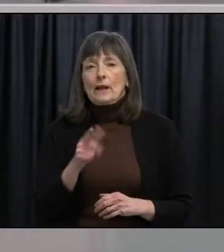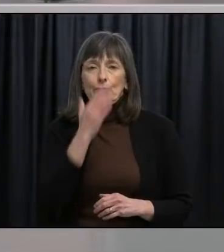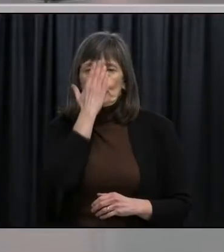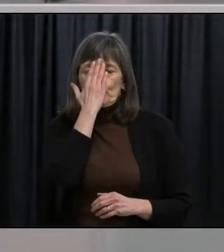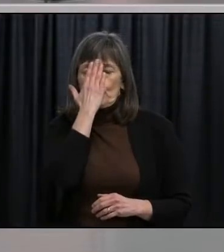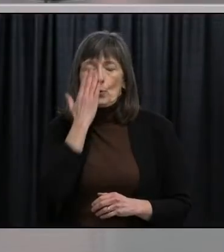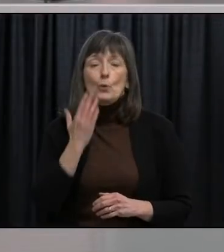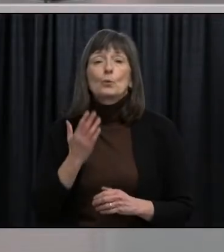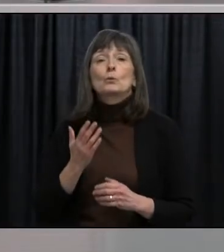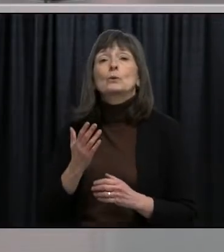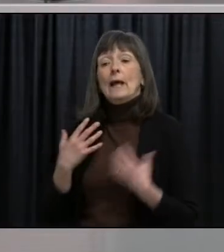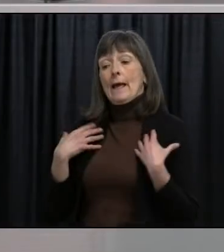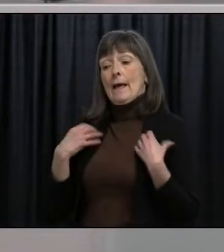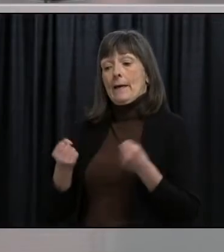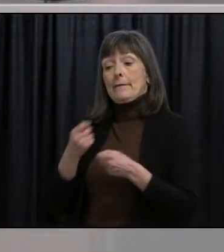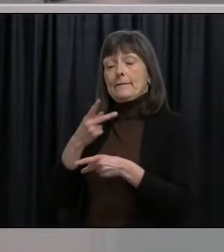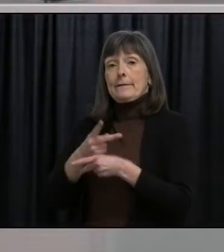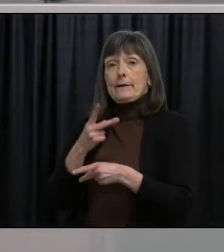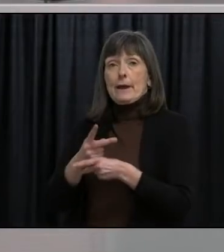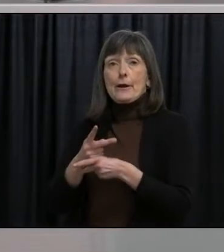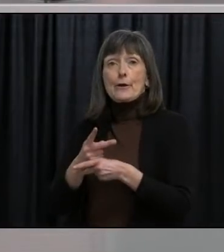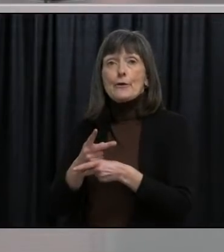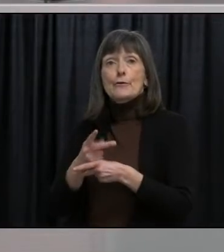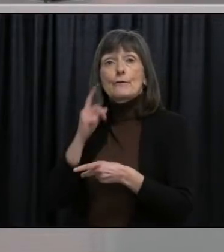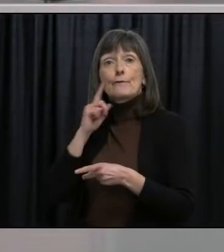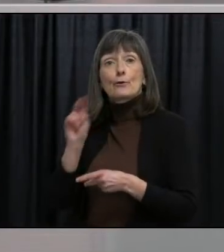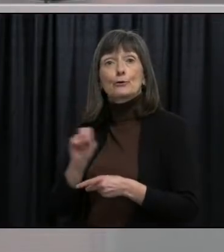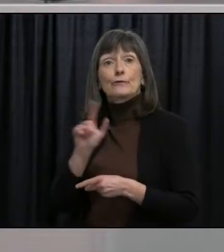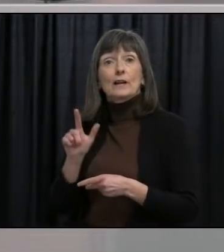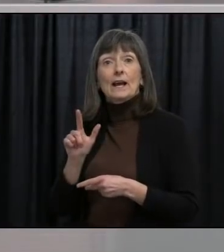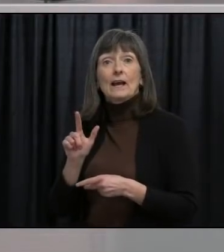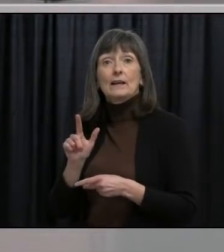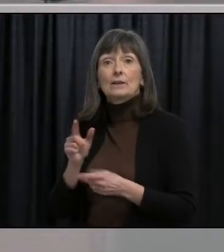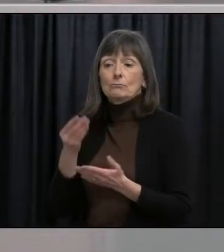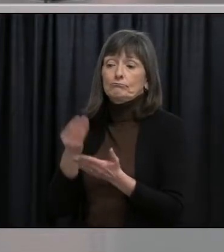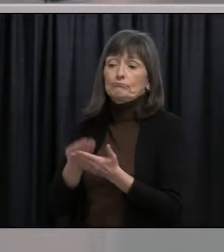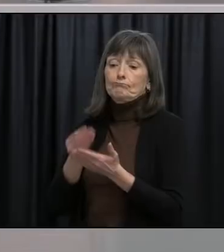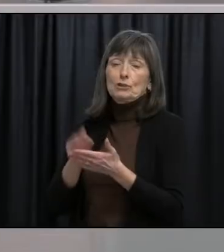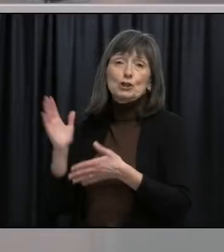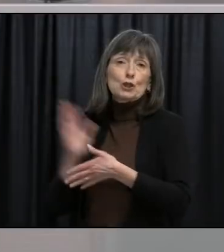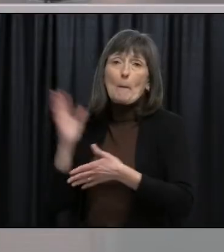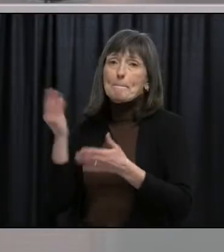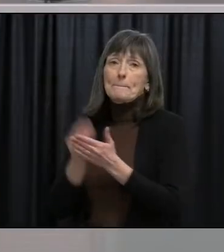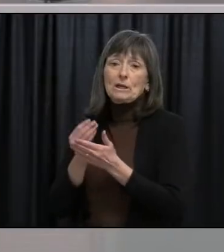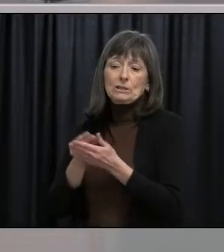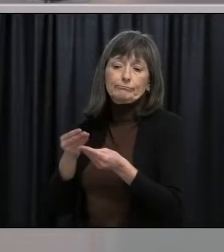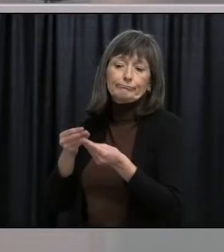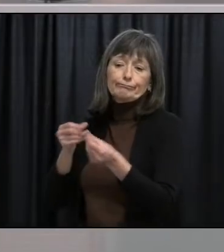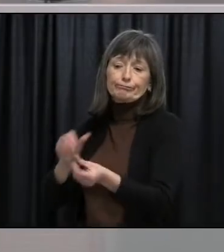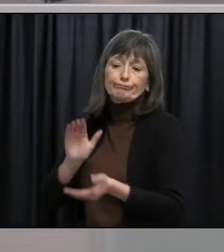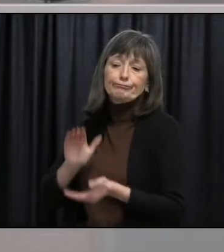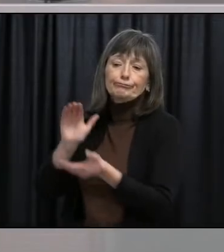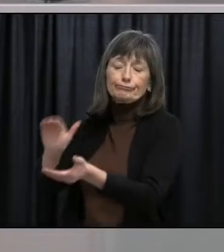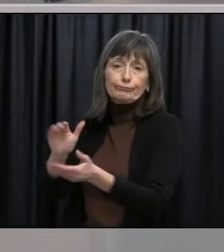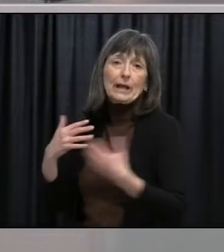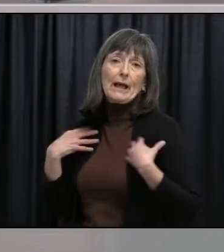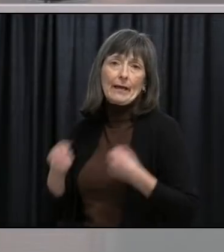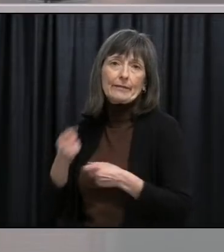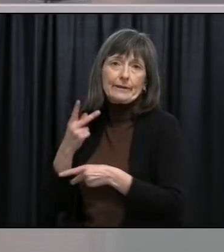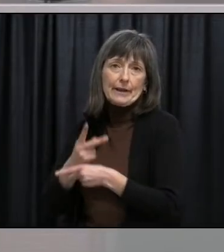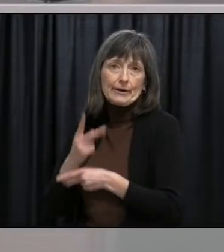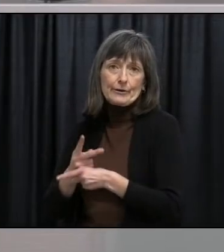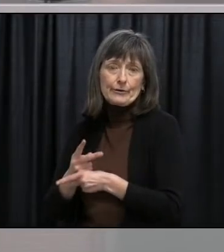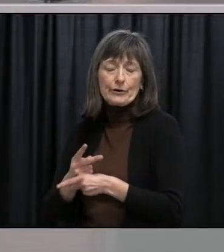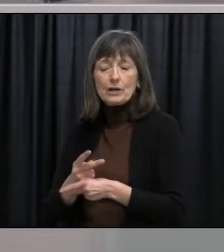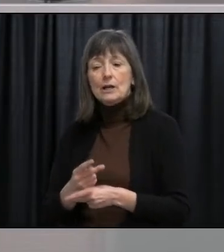impact on that also, which is expected, and obviously an important way to prioritize our funds. My question, I suppose, is about how we're monitoring that,